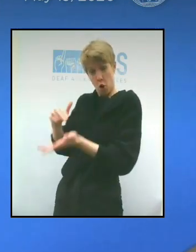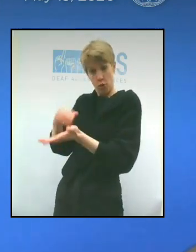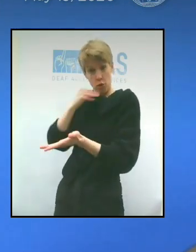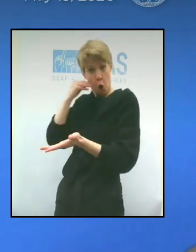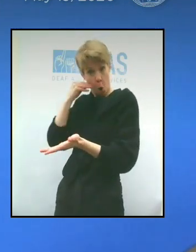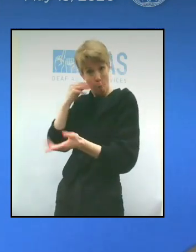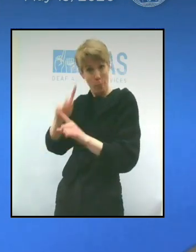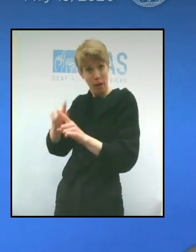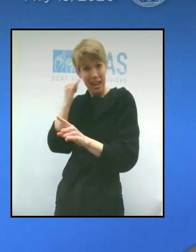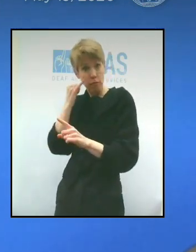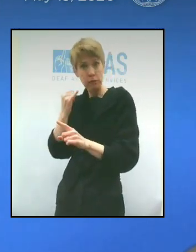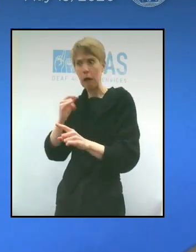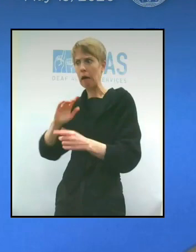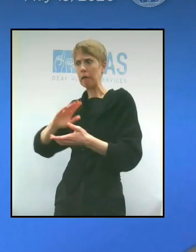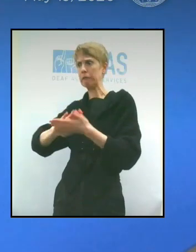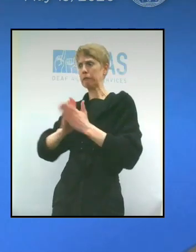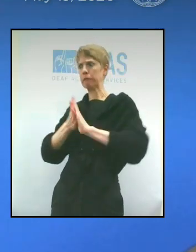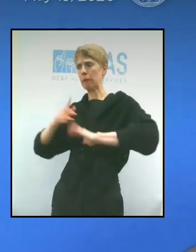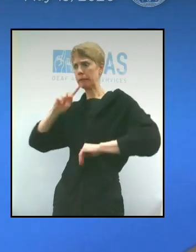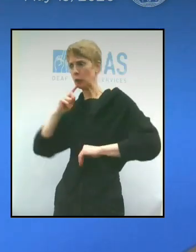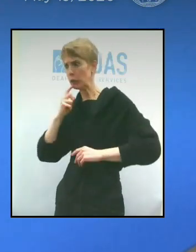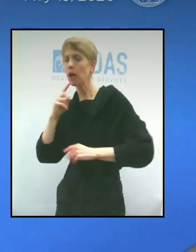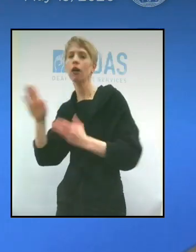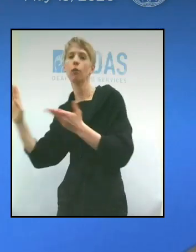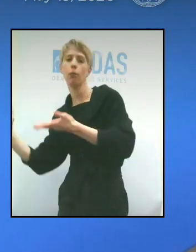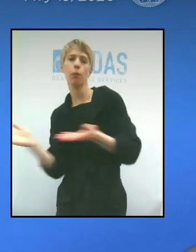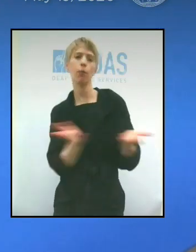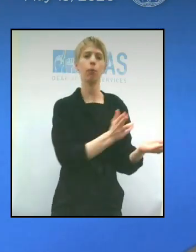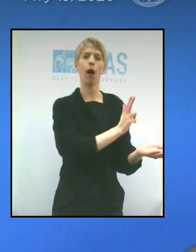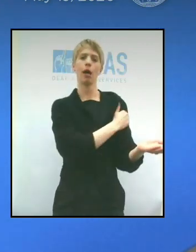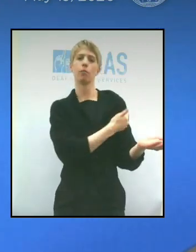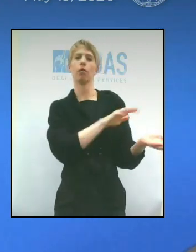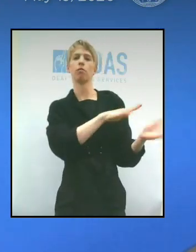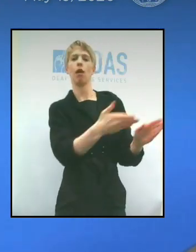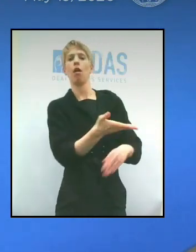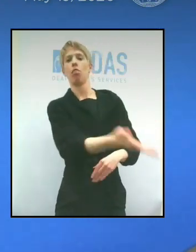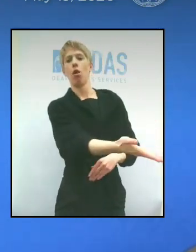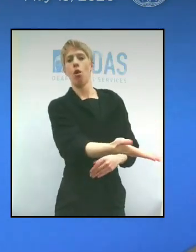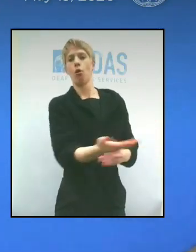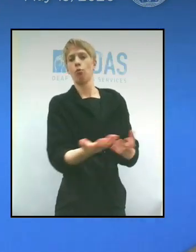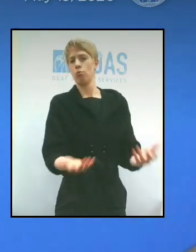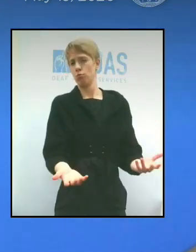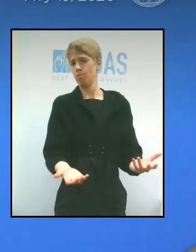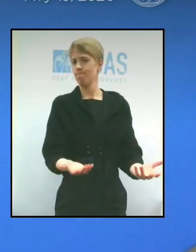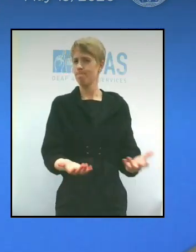It's the number of individuals dying that were in a hospital at any one point.